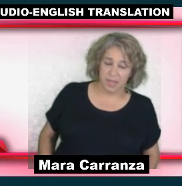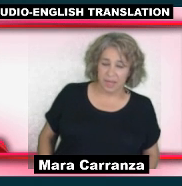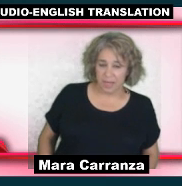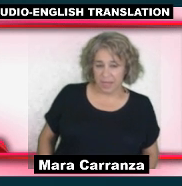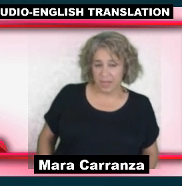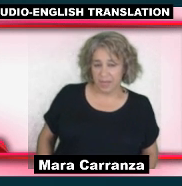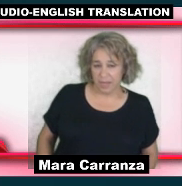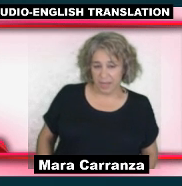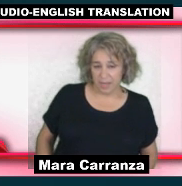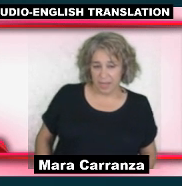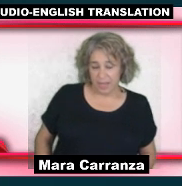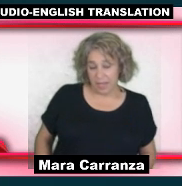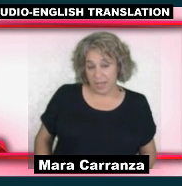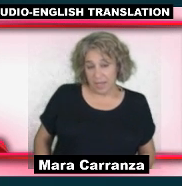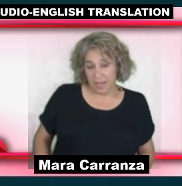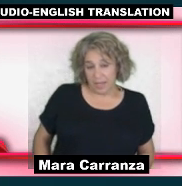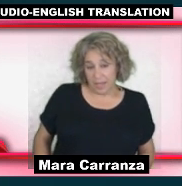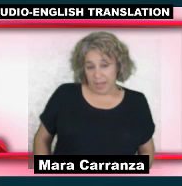reiterating trabajo.